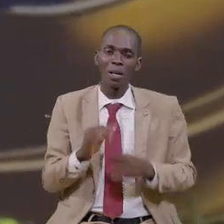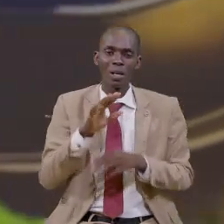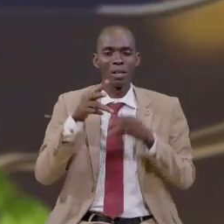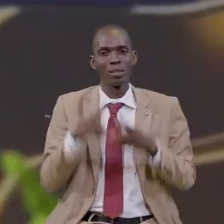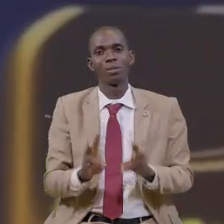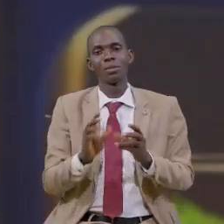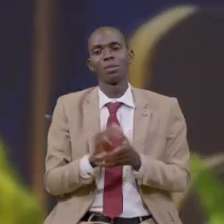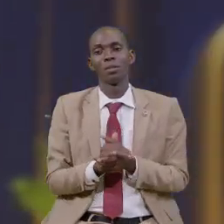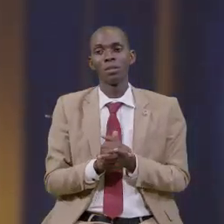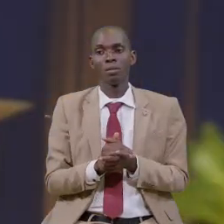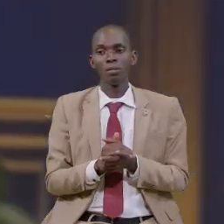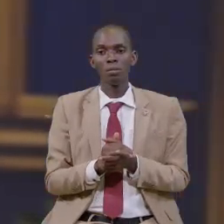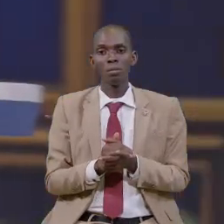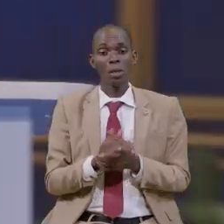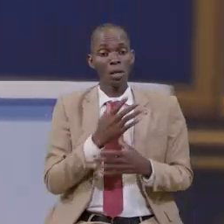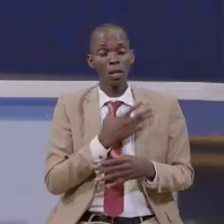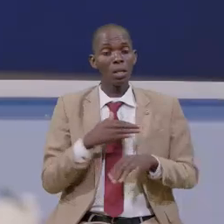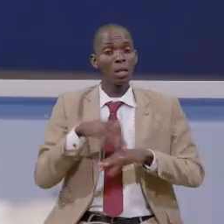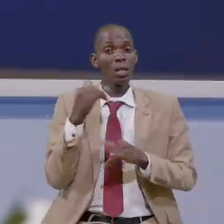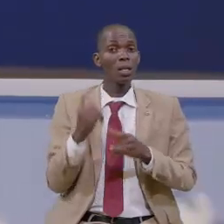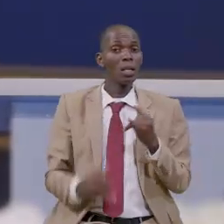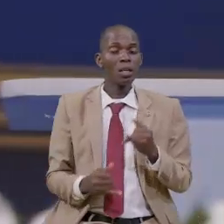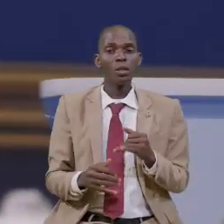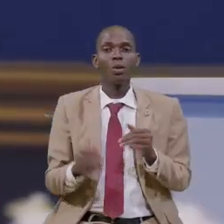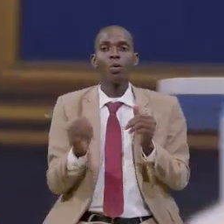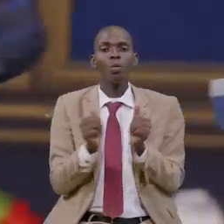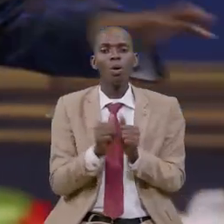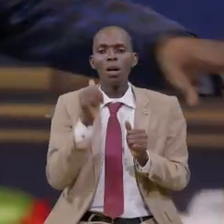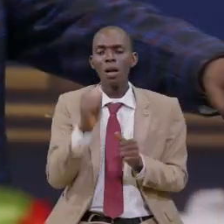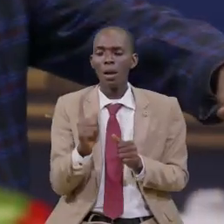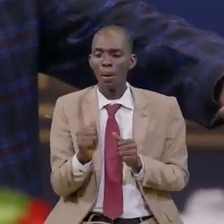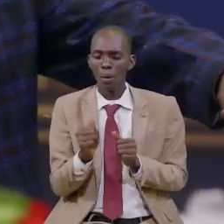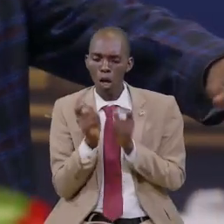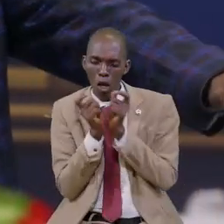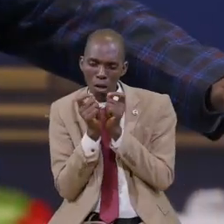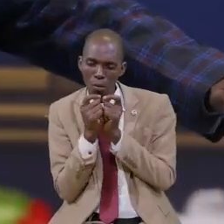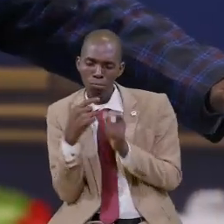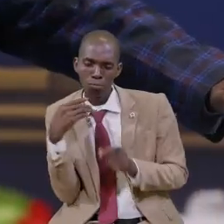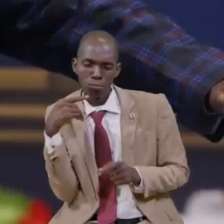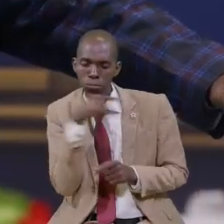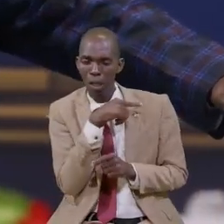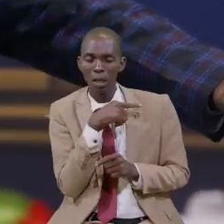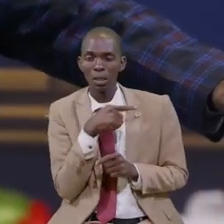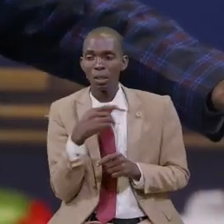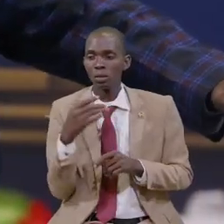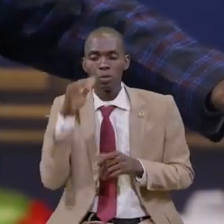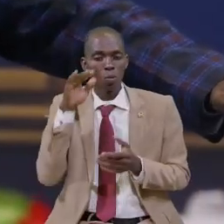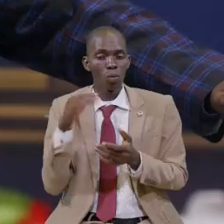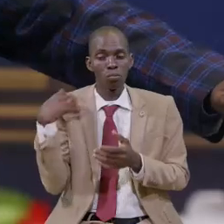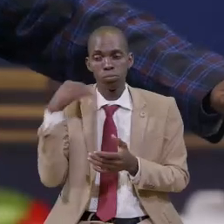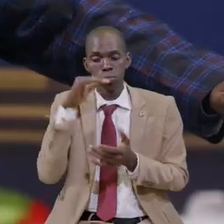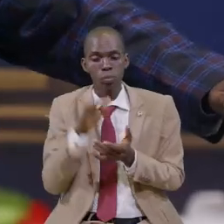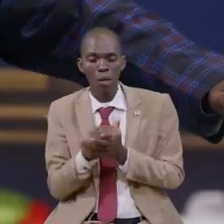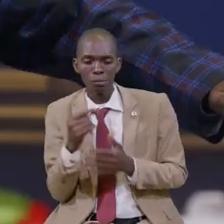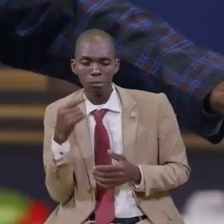so eventually, with the big lie told, he didn't have any chance, any possibility of getting a